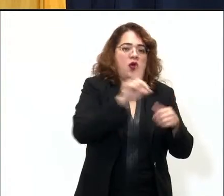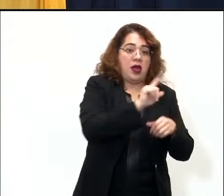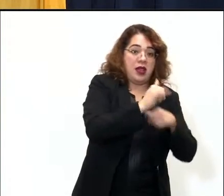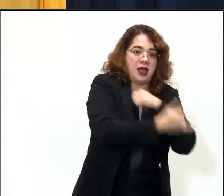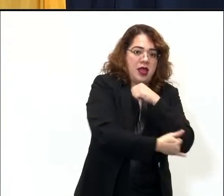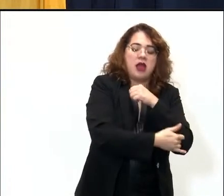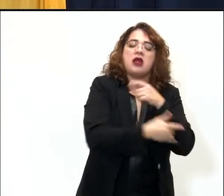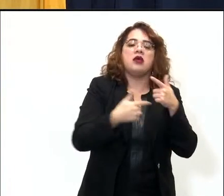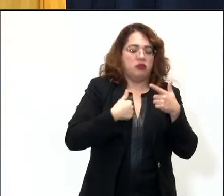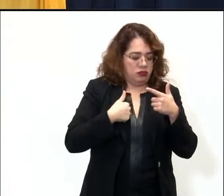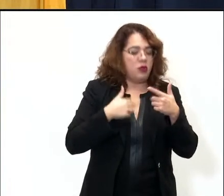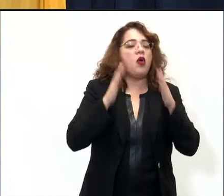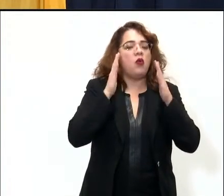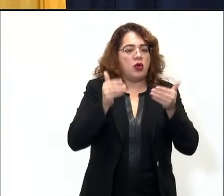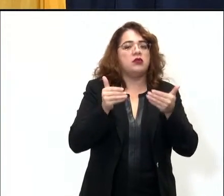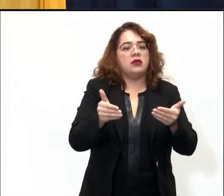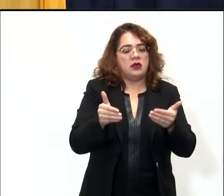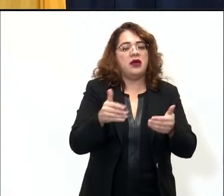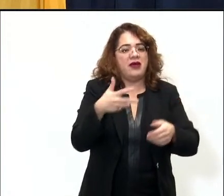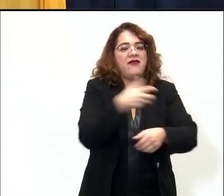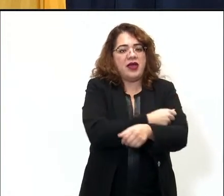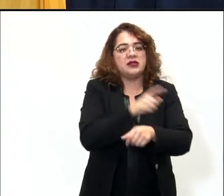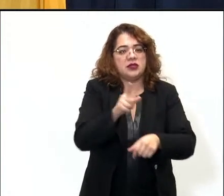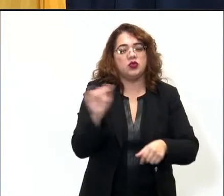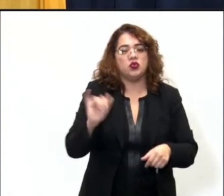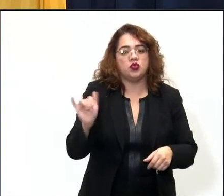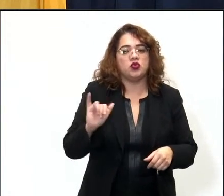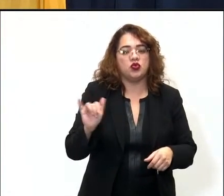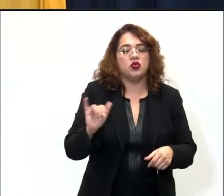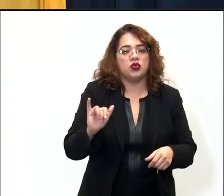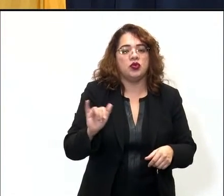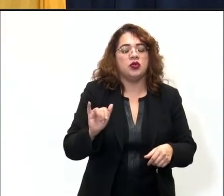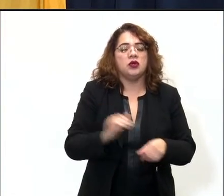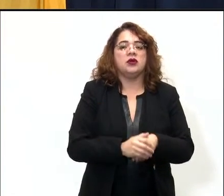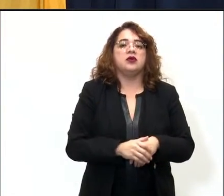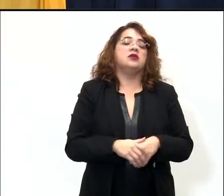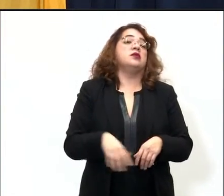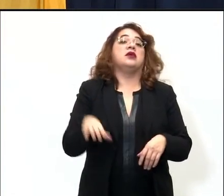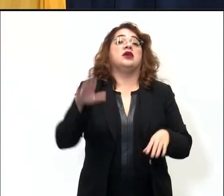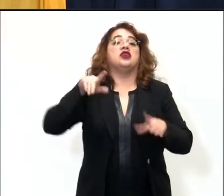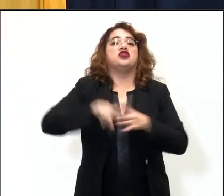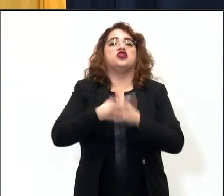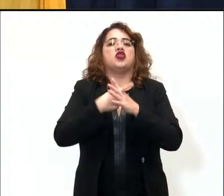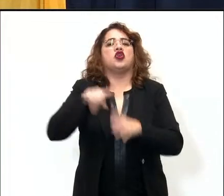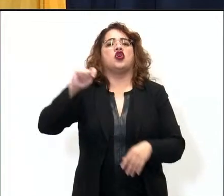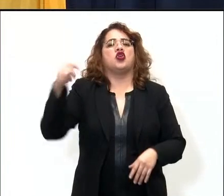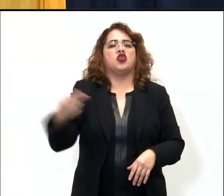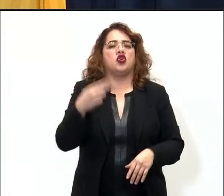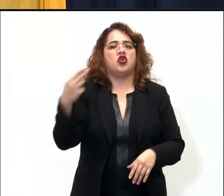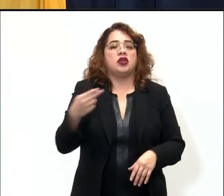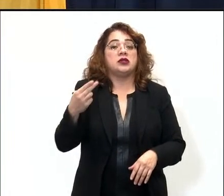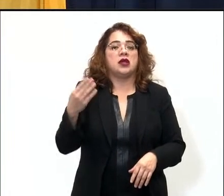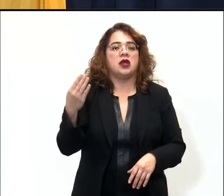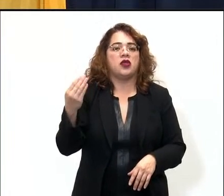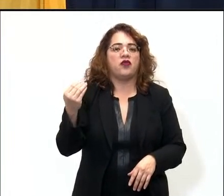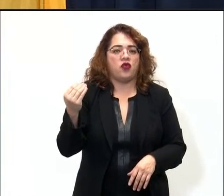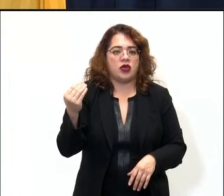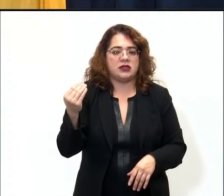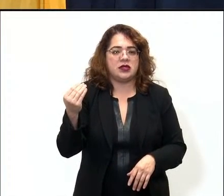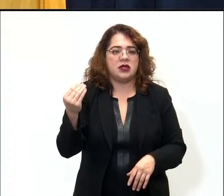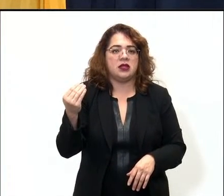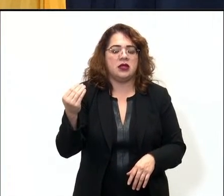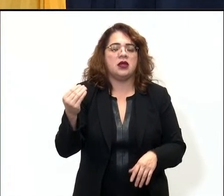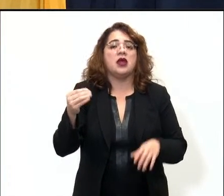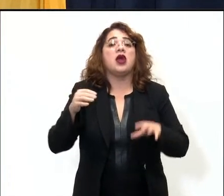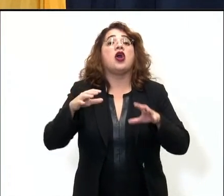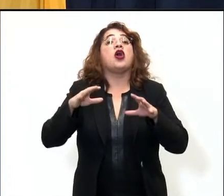Starting, we've always said that this group would start the week of the 11th. And so starting on Thursday the 14th, we are